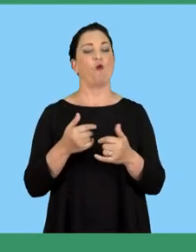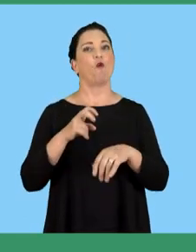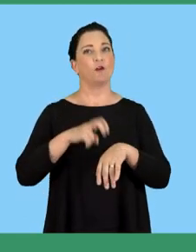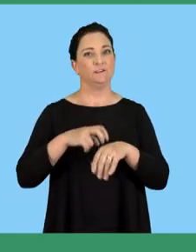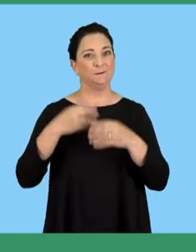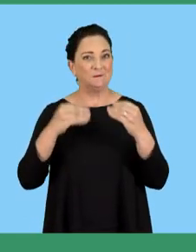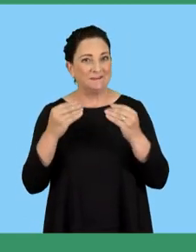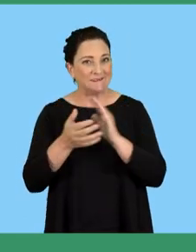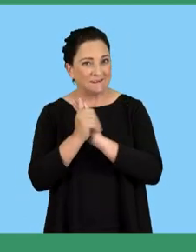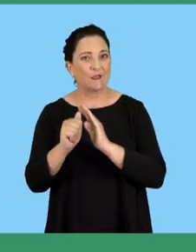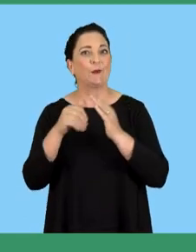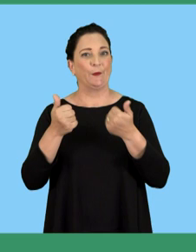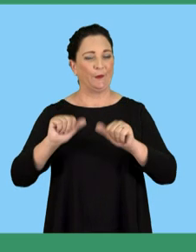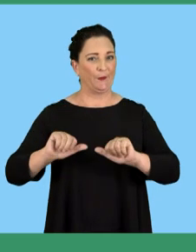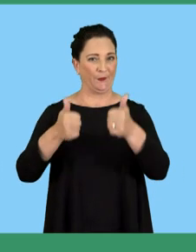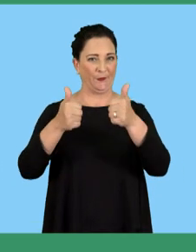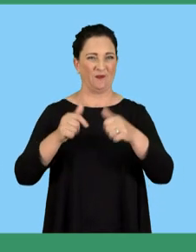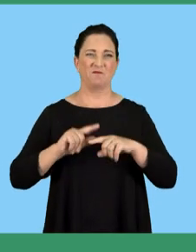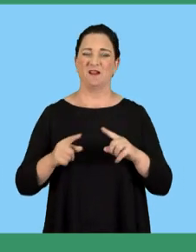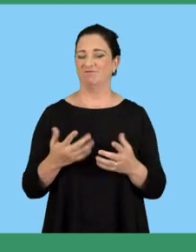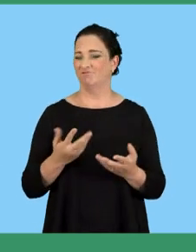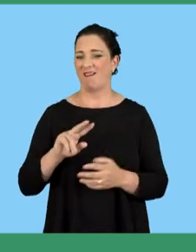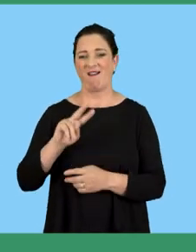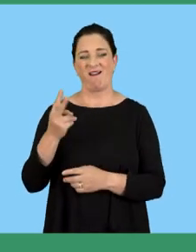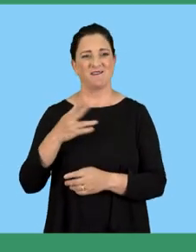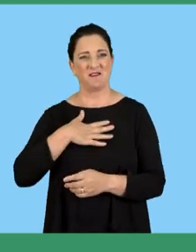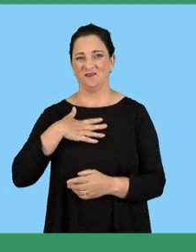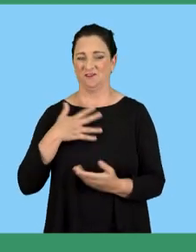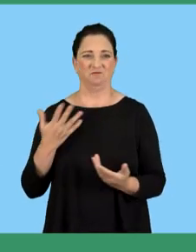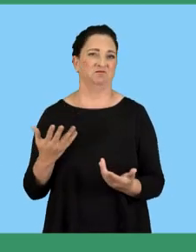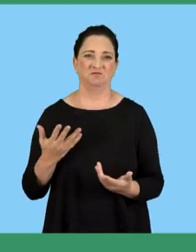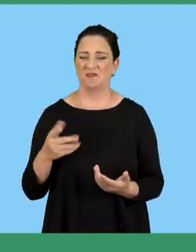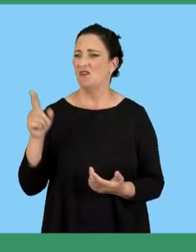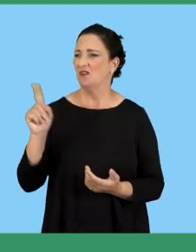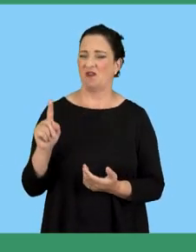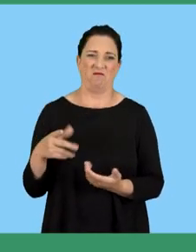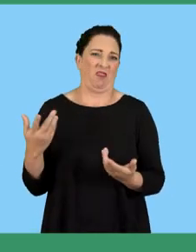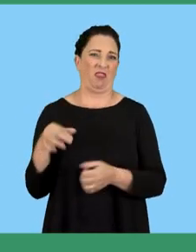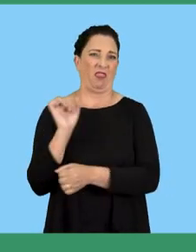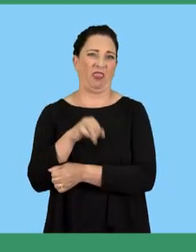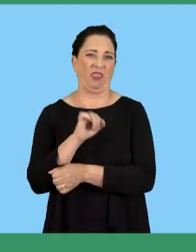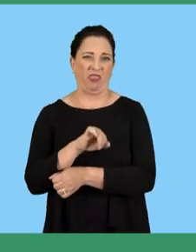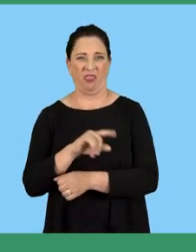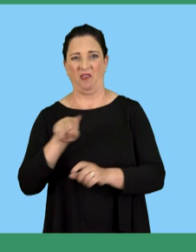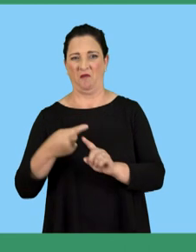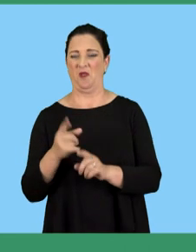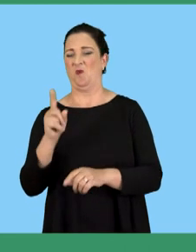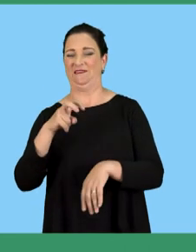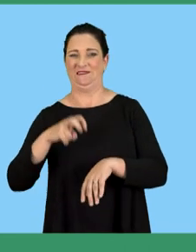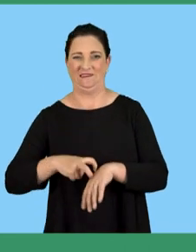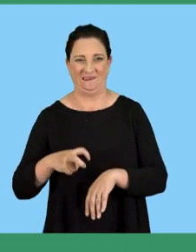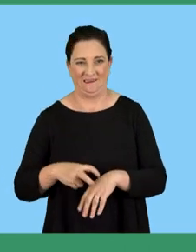skills, while others feel that Terrika does not really care about their